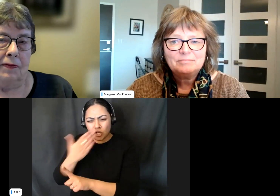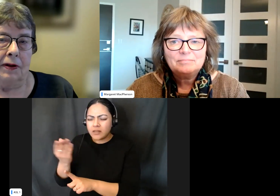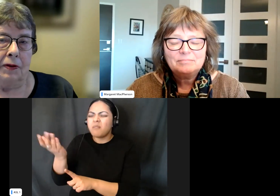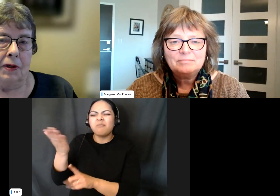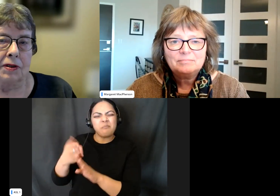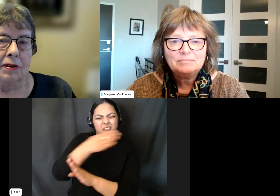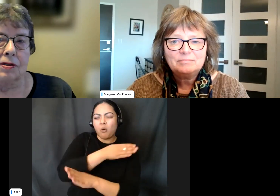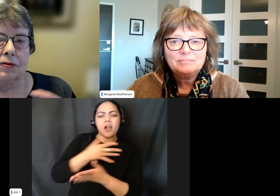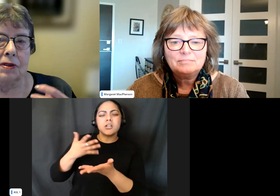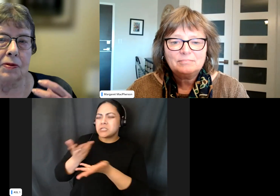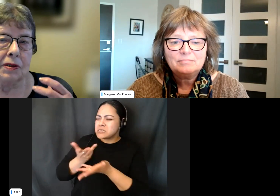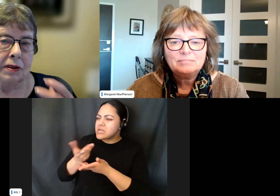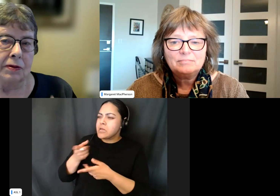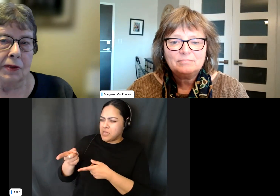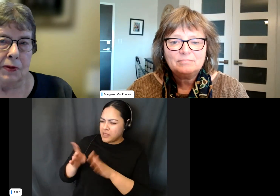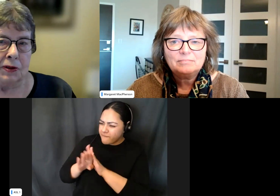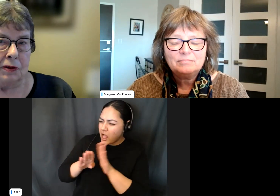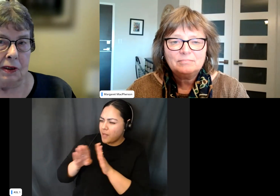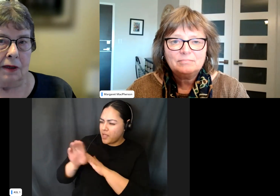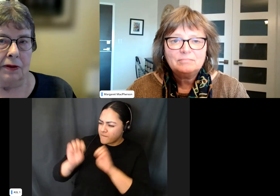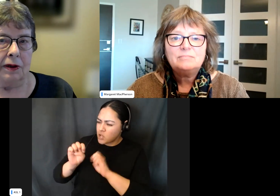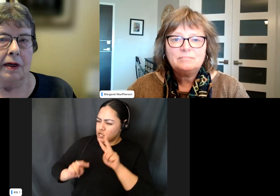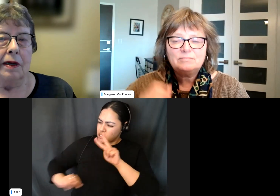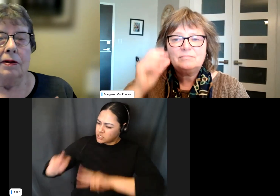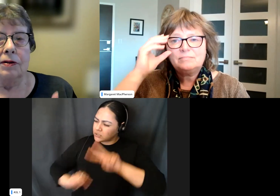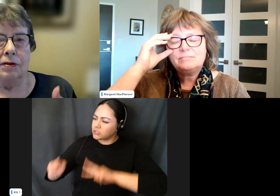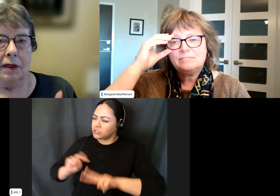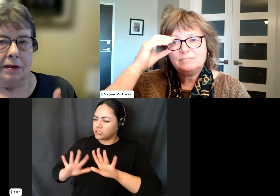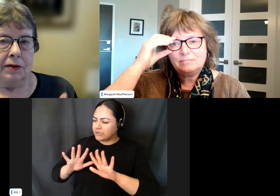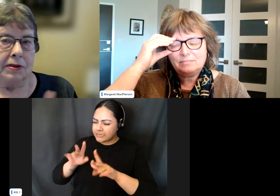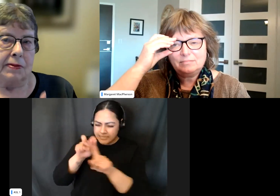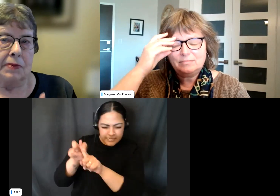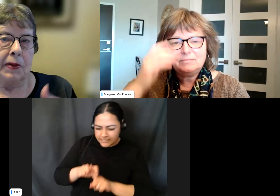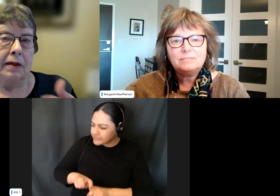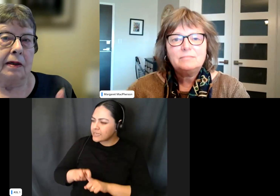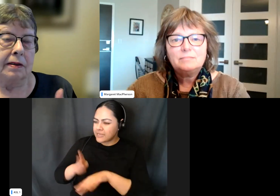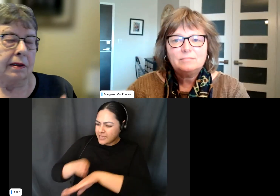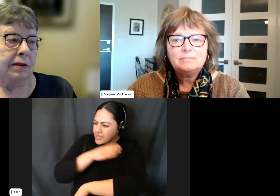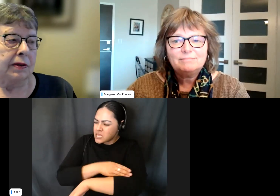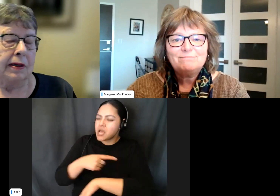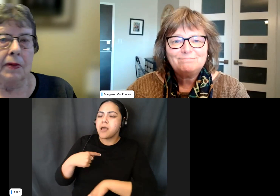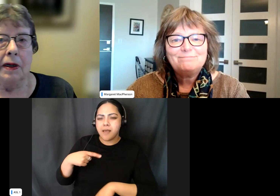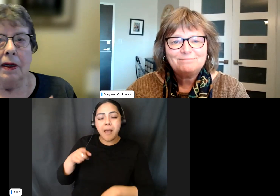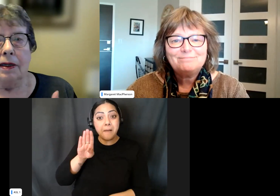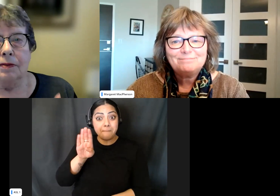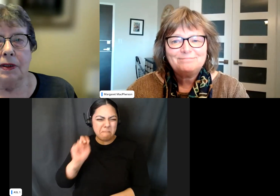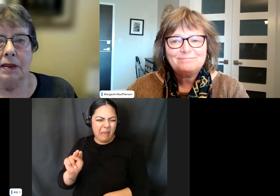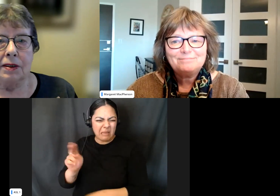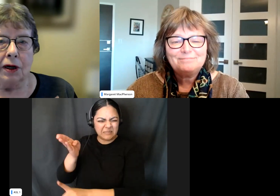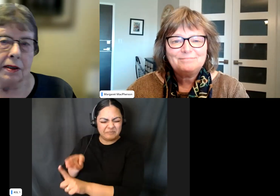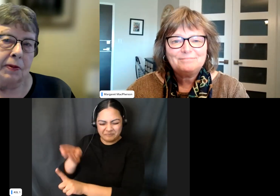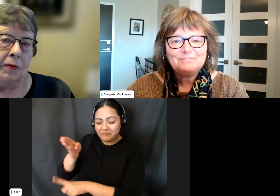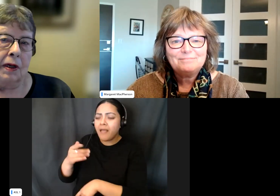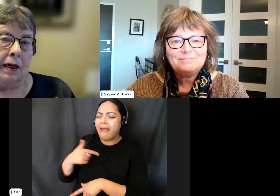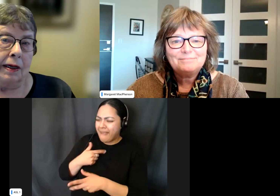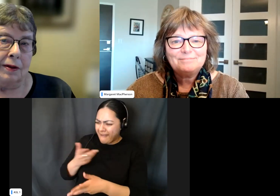developmental evaluation. And so this was a huge opportunity, I thought. I talked to, his name is Ben, and I talked to him, and we